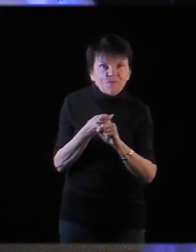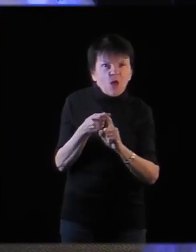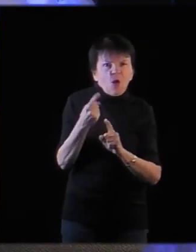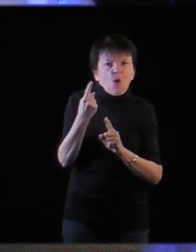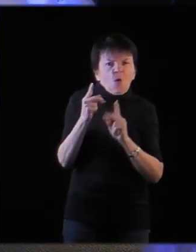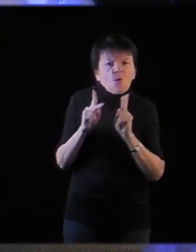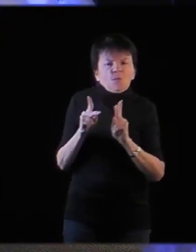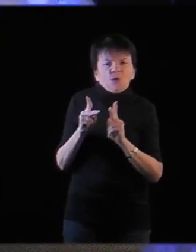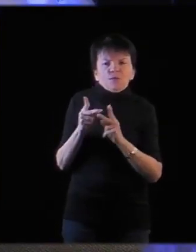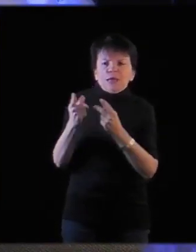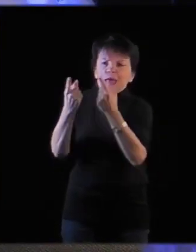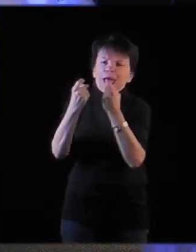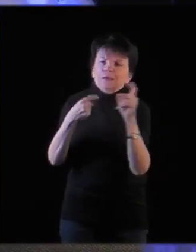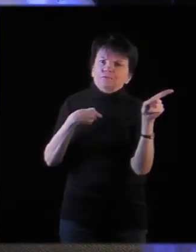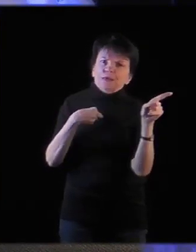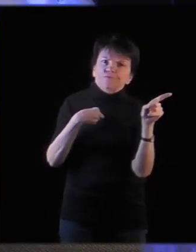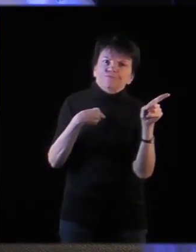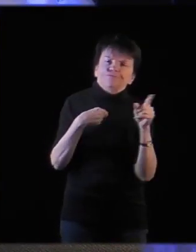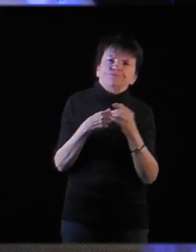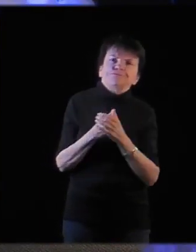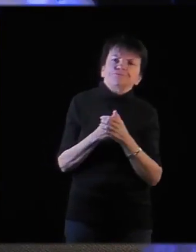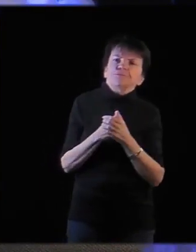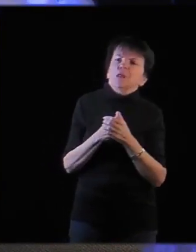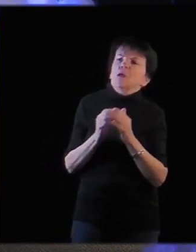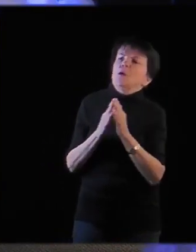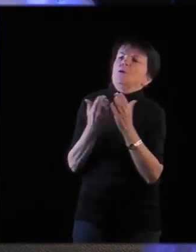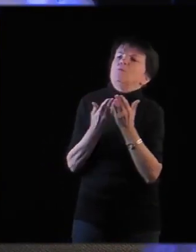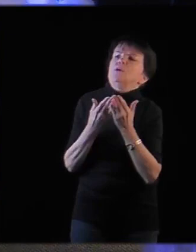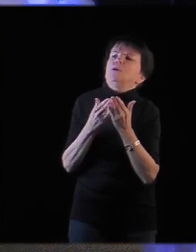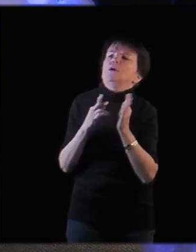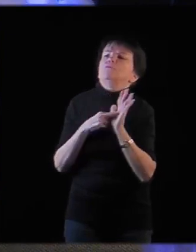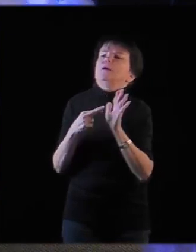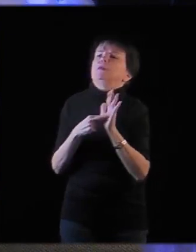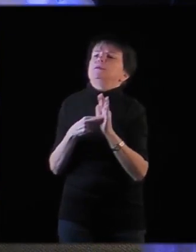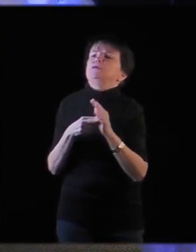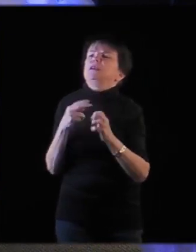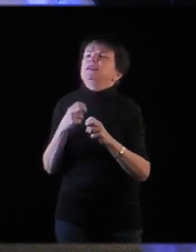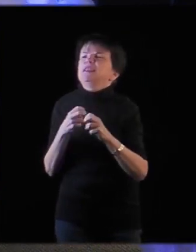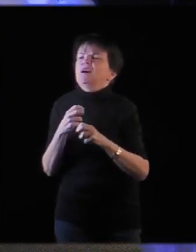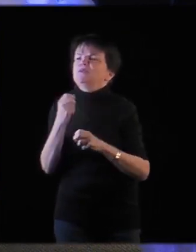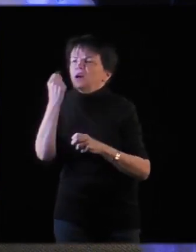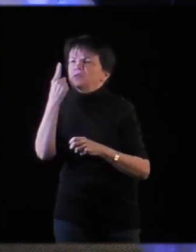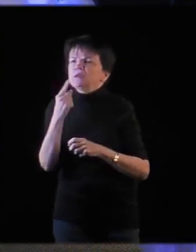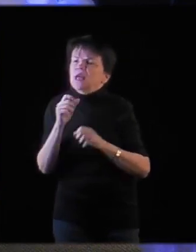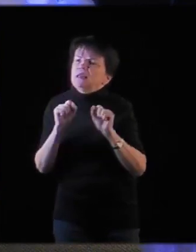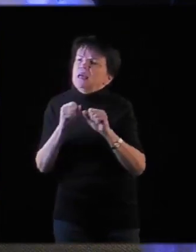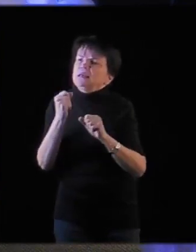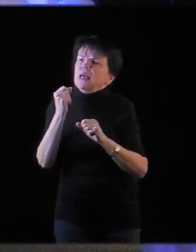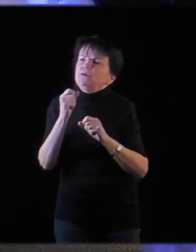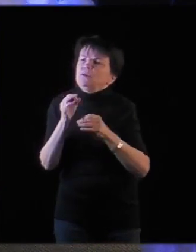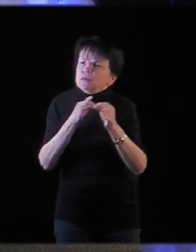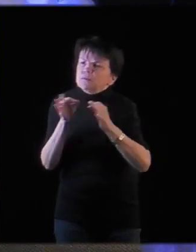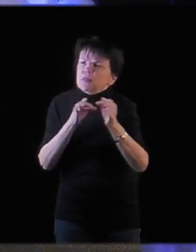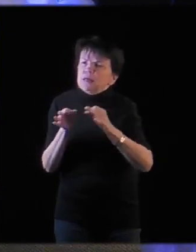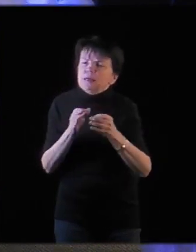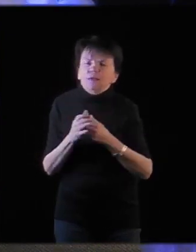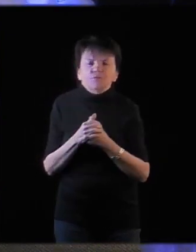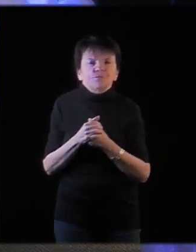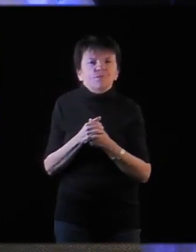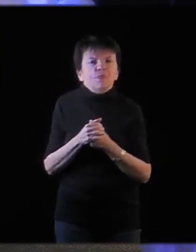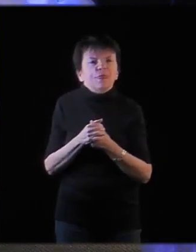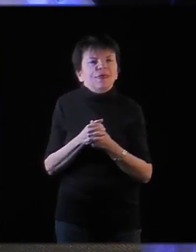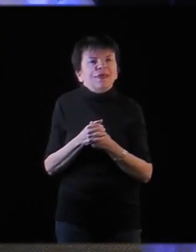question, the book of Revelation, it's kind of tough to understand. Can you explain it to me? And I said very